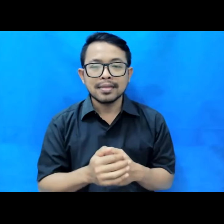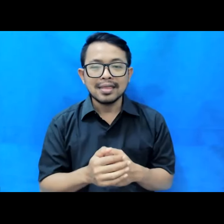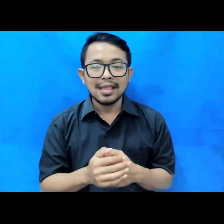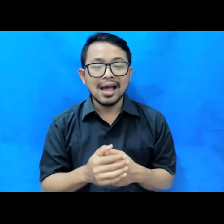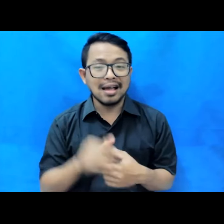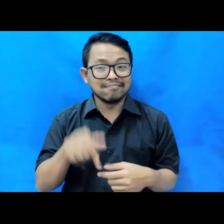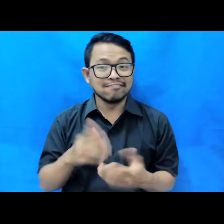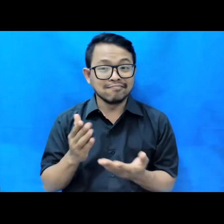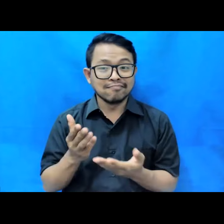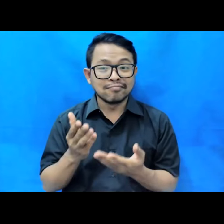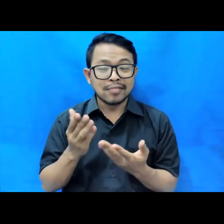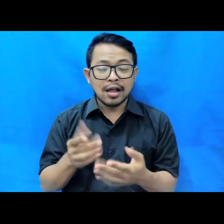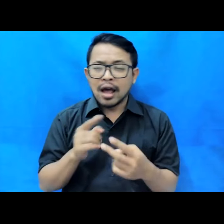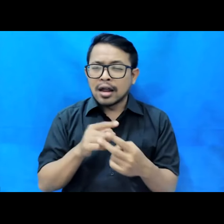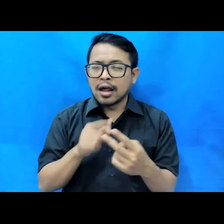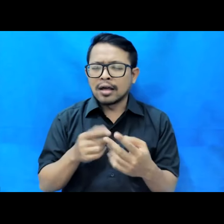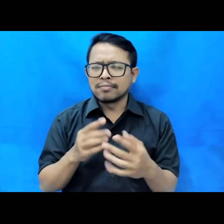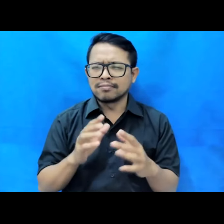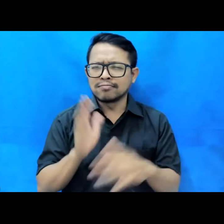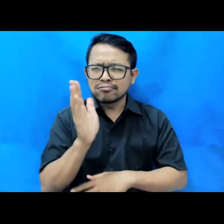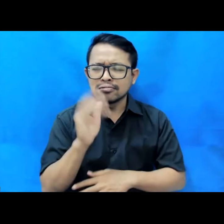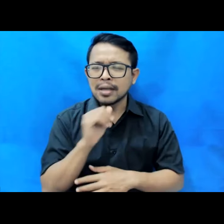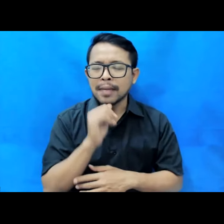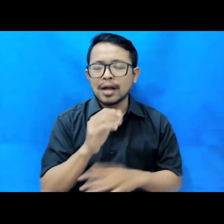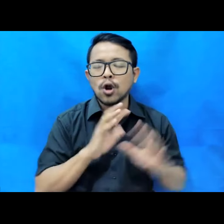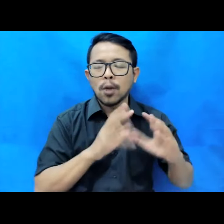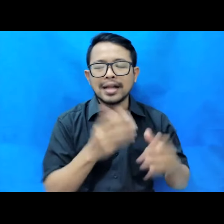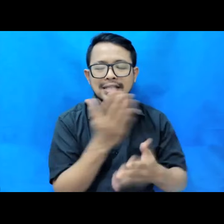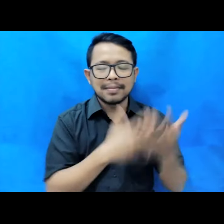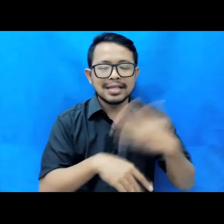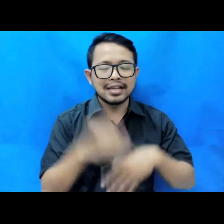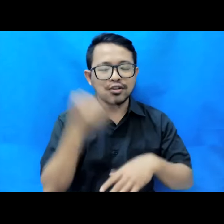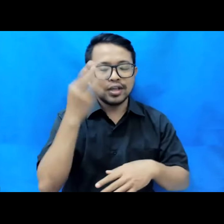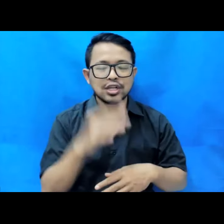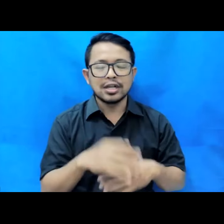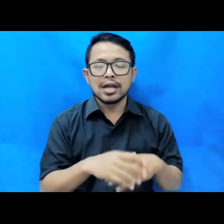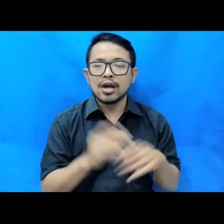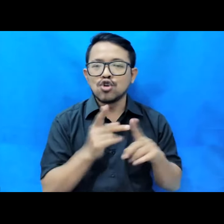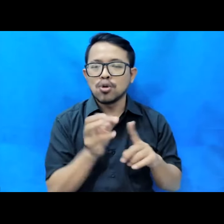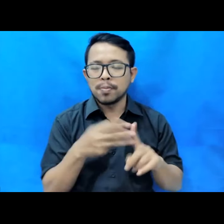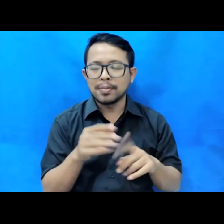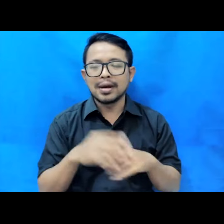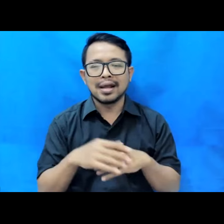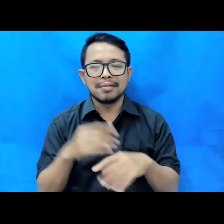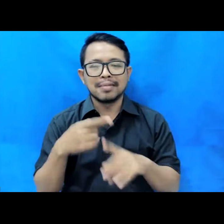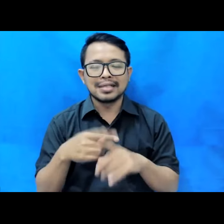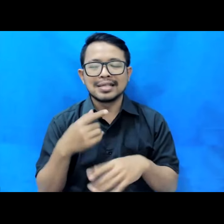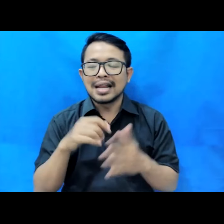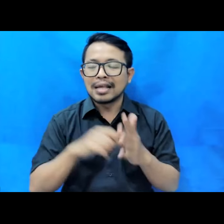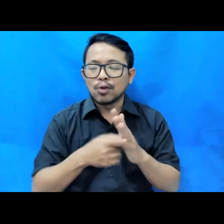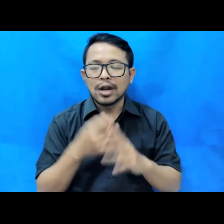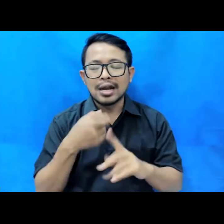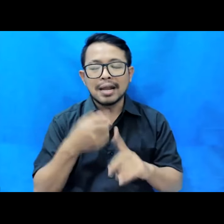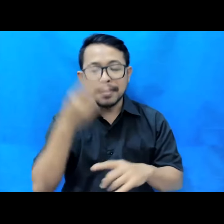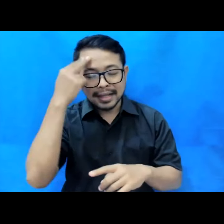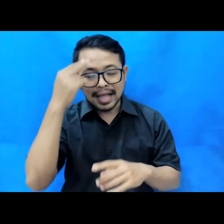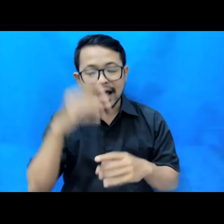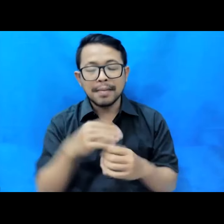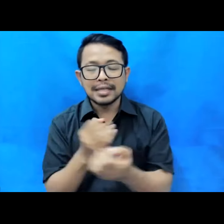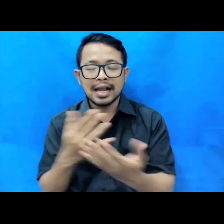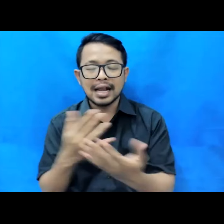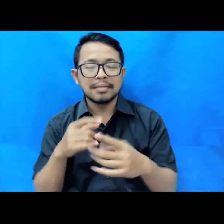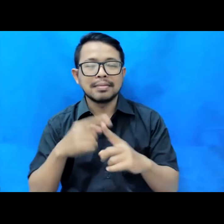opportunity, we'll be listening to presentation from the team of Global Disability Innovation Hub and University College London, as well as remarks from the government, as well